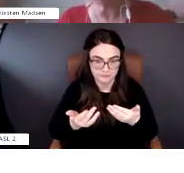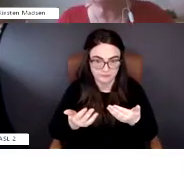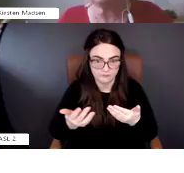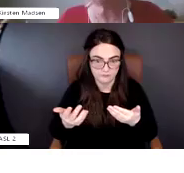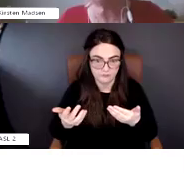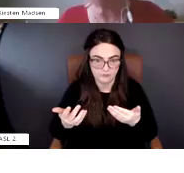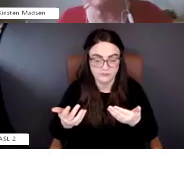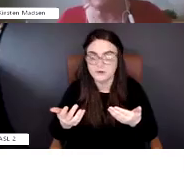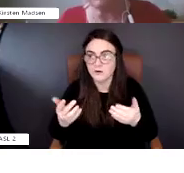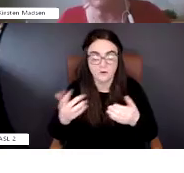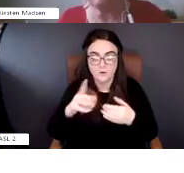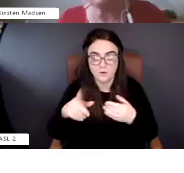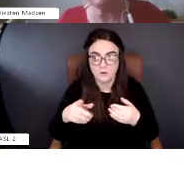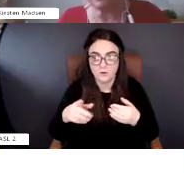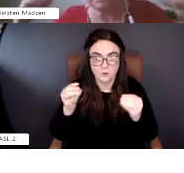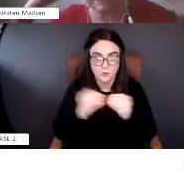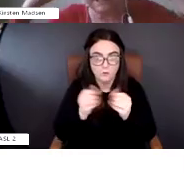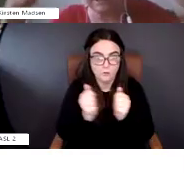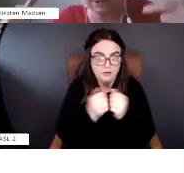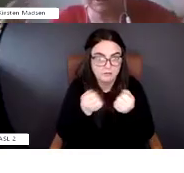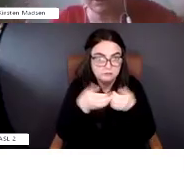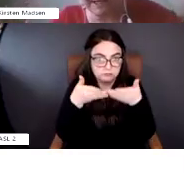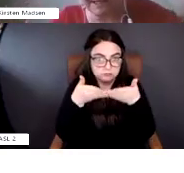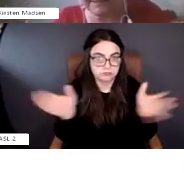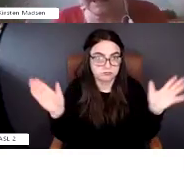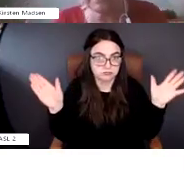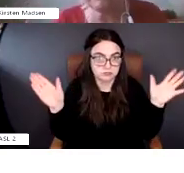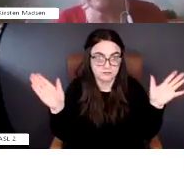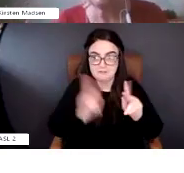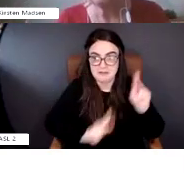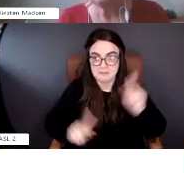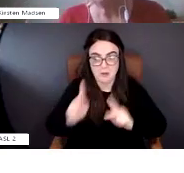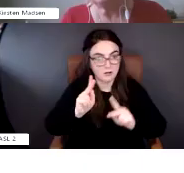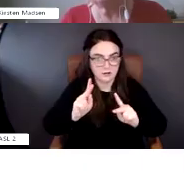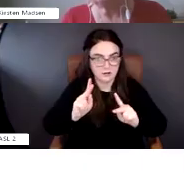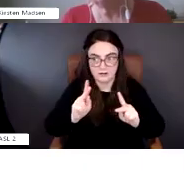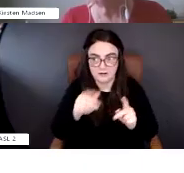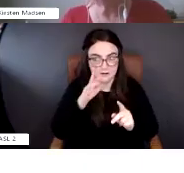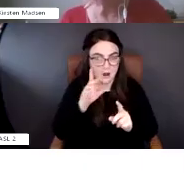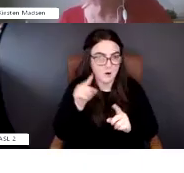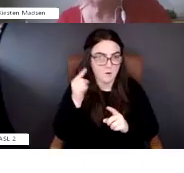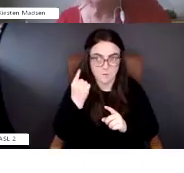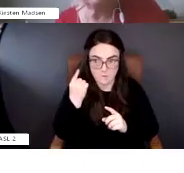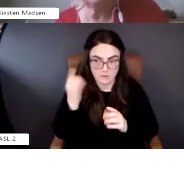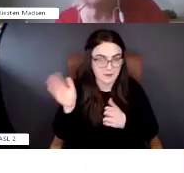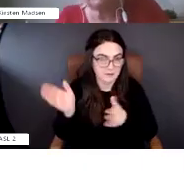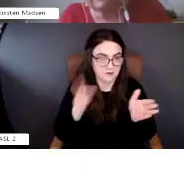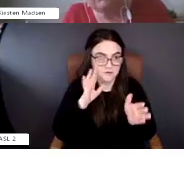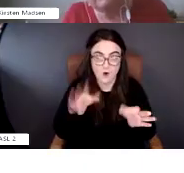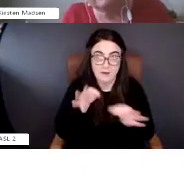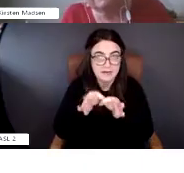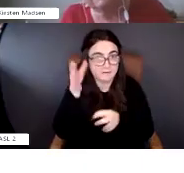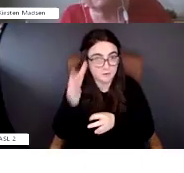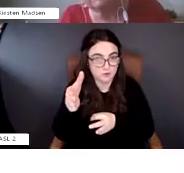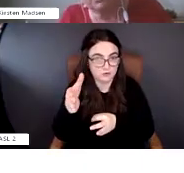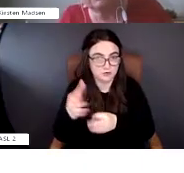the larger PrevNet group with regard to thinking in terms of what needed to be in a survey. But for an update in the future, we're going to get one